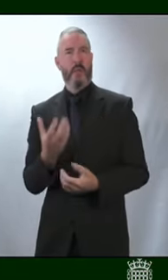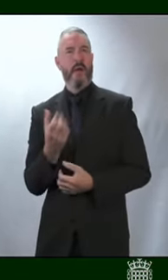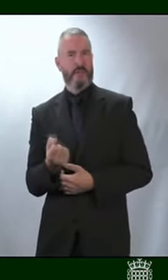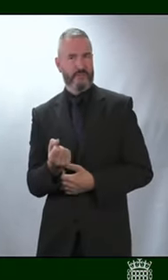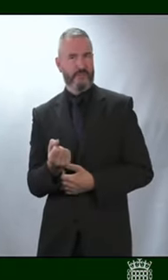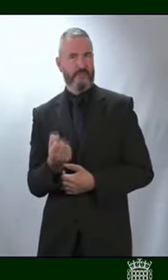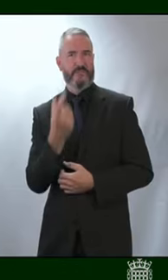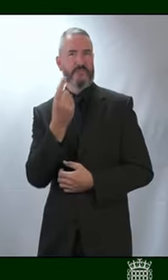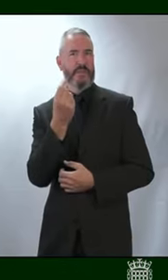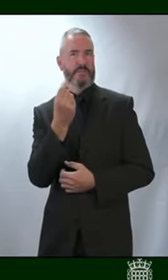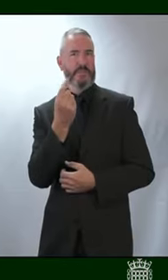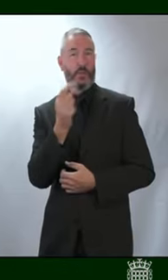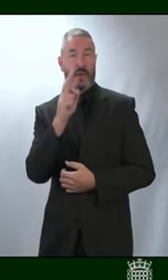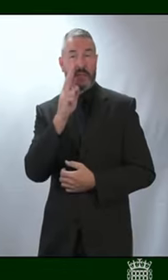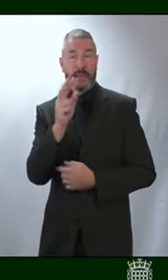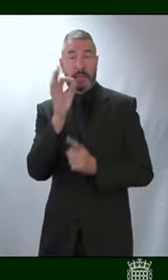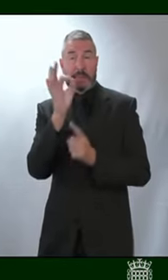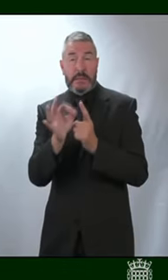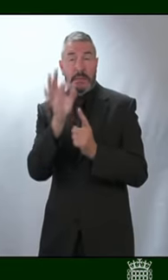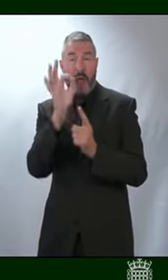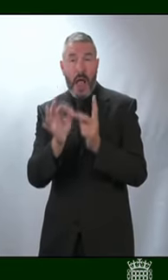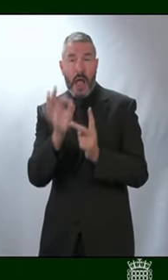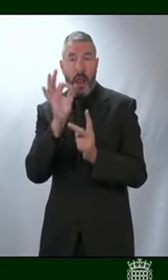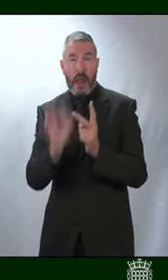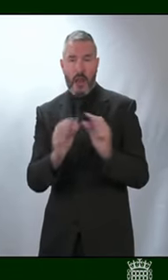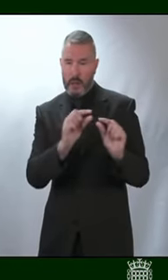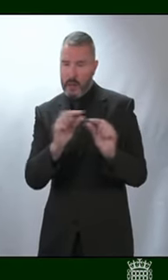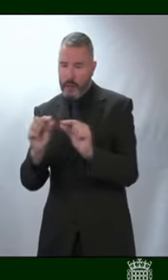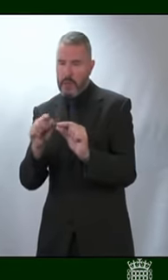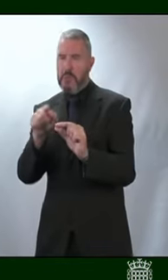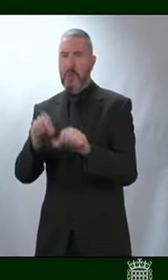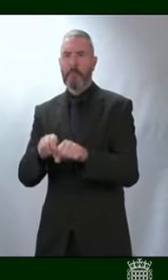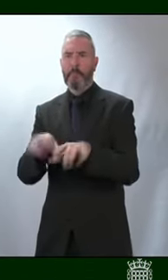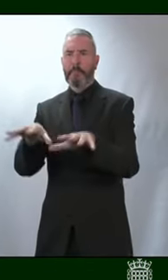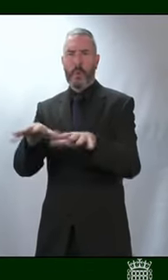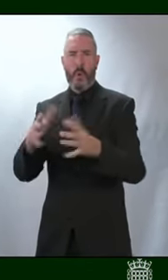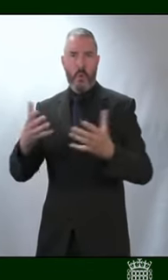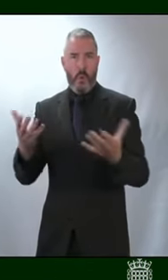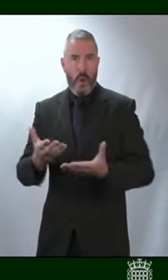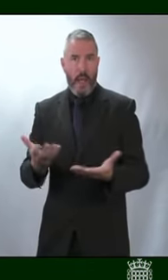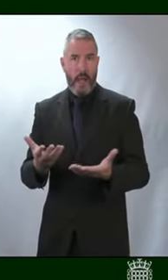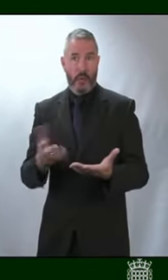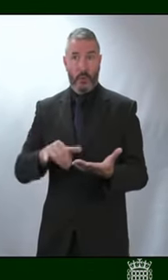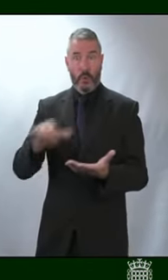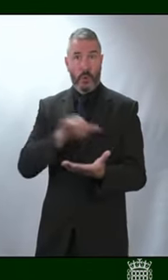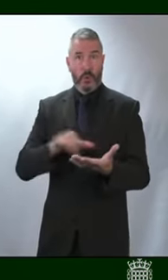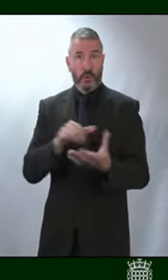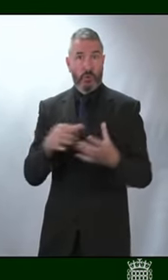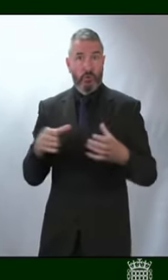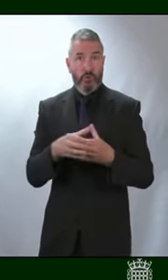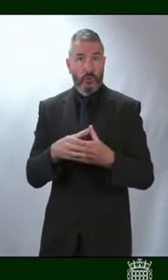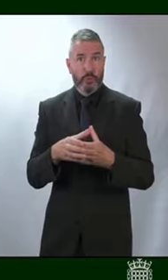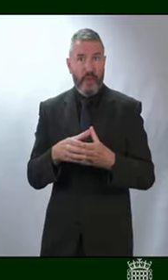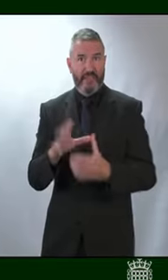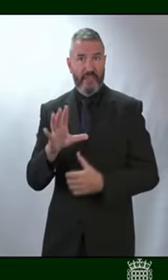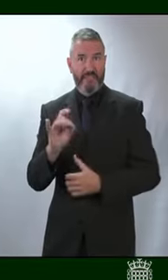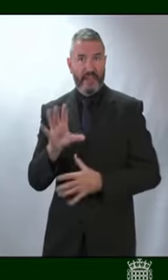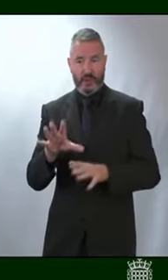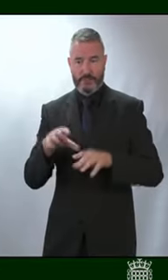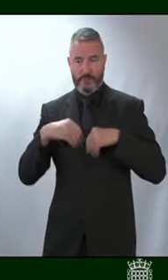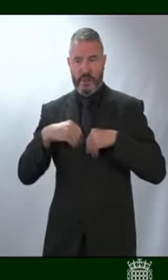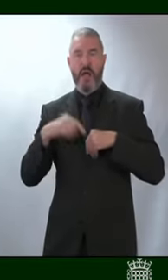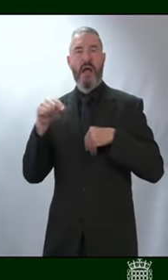to see in granular detail where the epidemic is breaking out, exactly which groups are being infected. That's why we've been